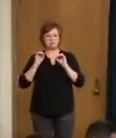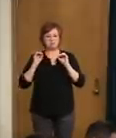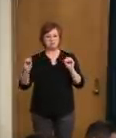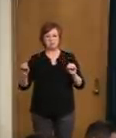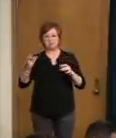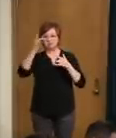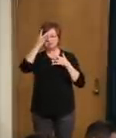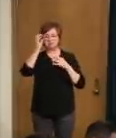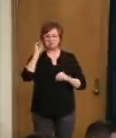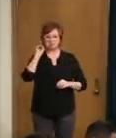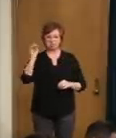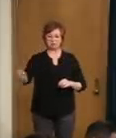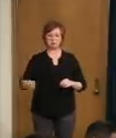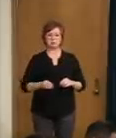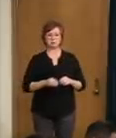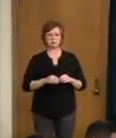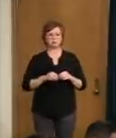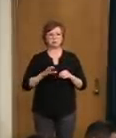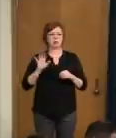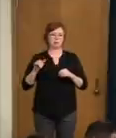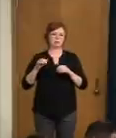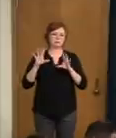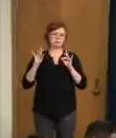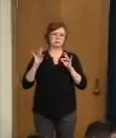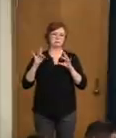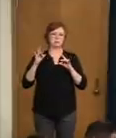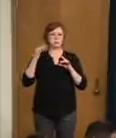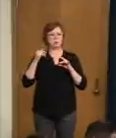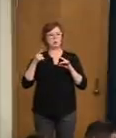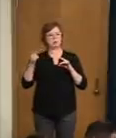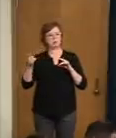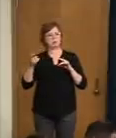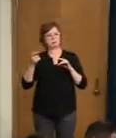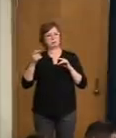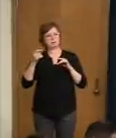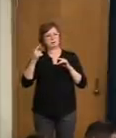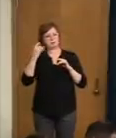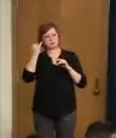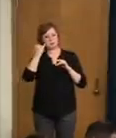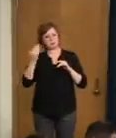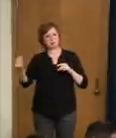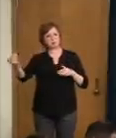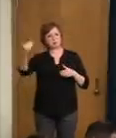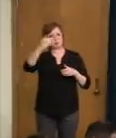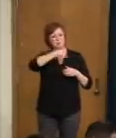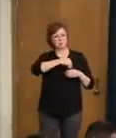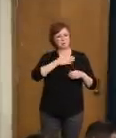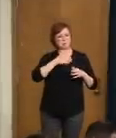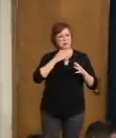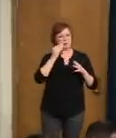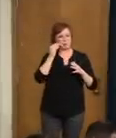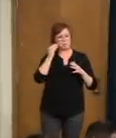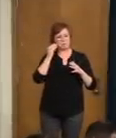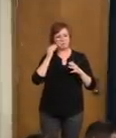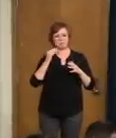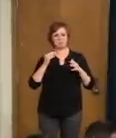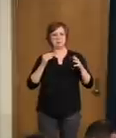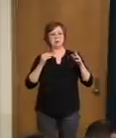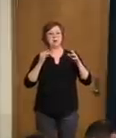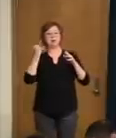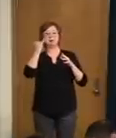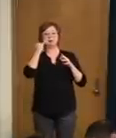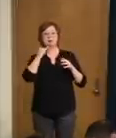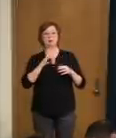even gathering between households is so challenging, because if 20 households decide to gather, meaning 100